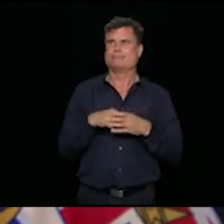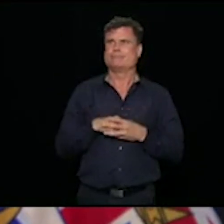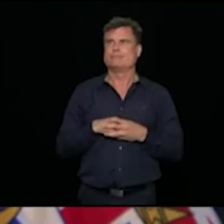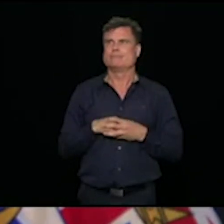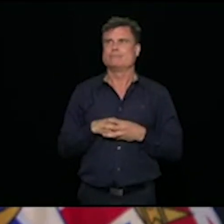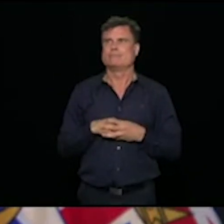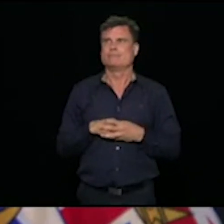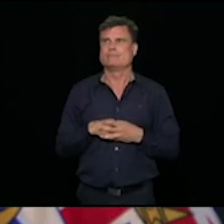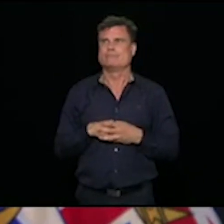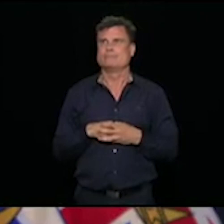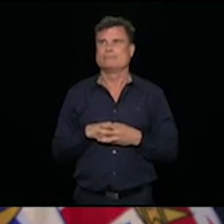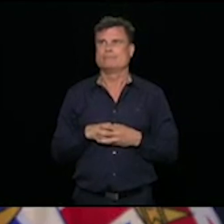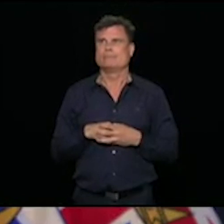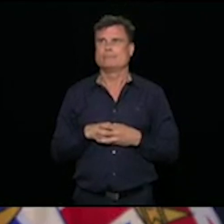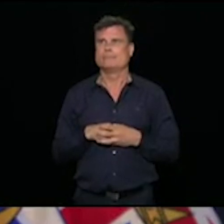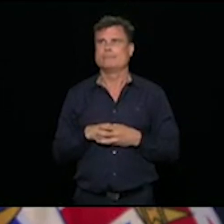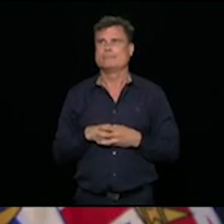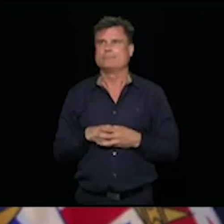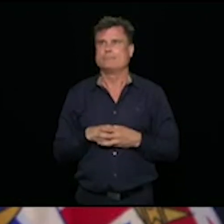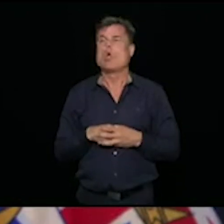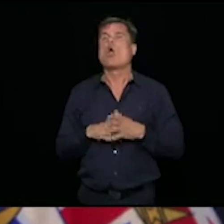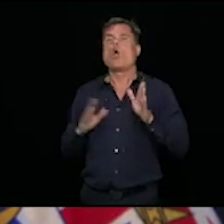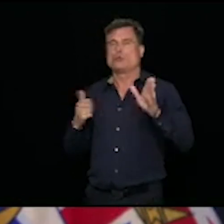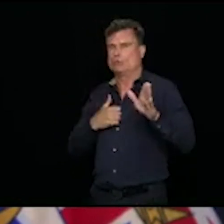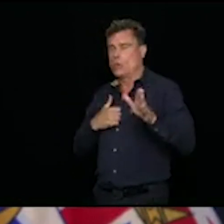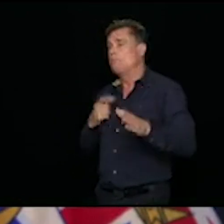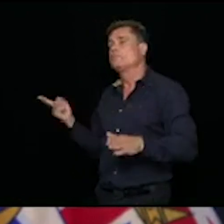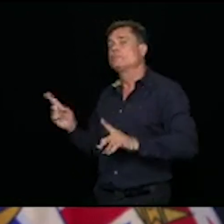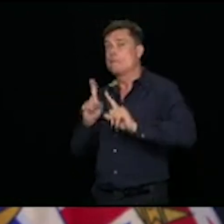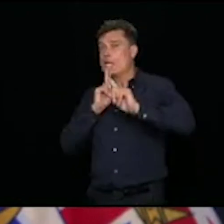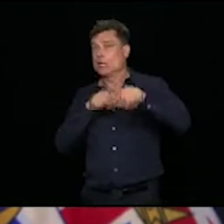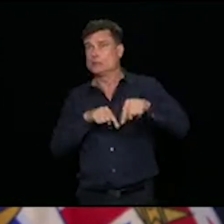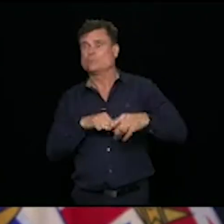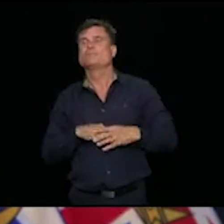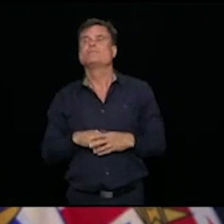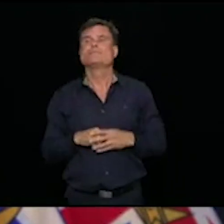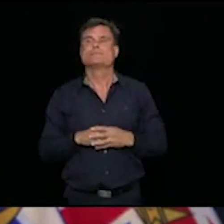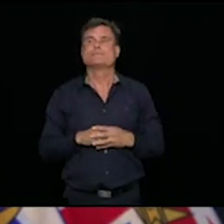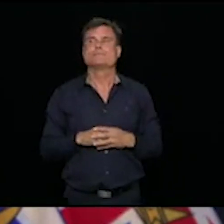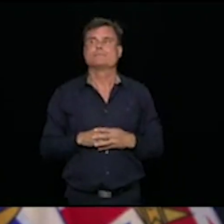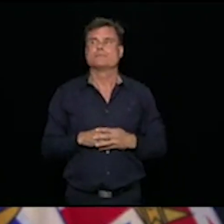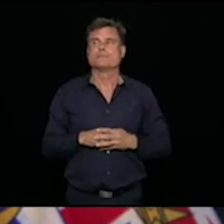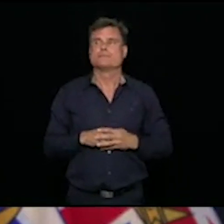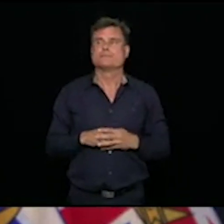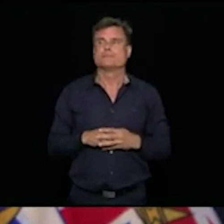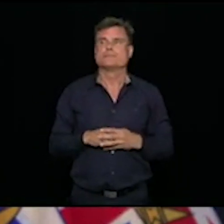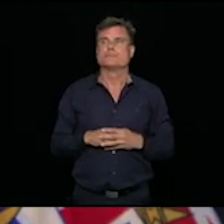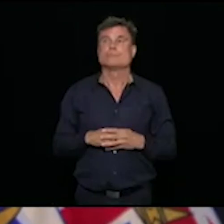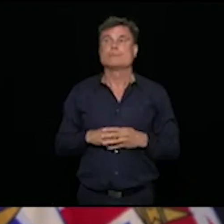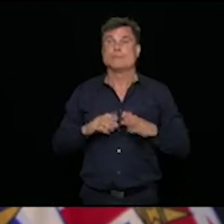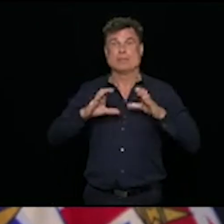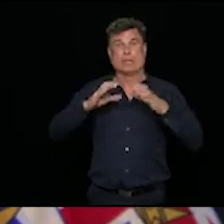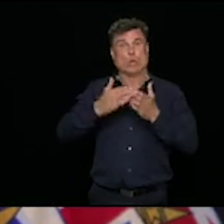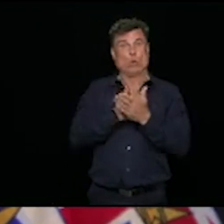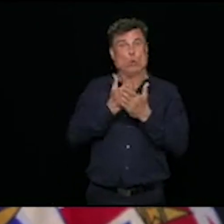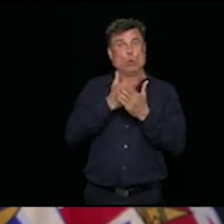schools organized, because if we keep trying to stick a square peg into a round hole, it's not going to fit. So, in order for folks to be able